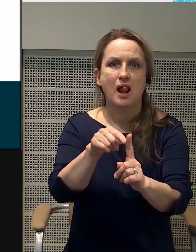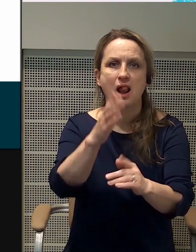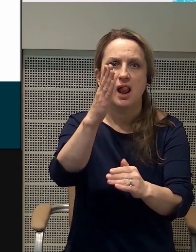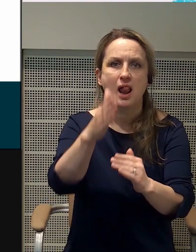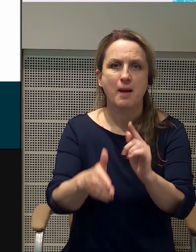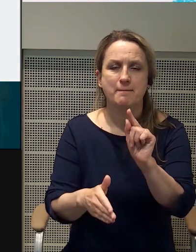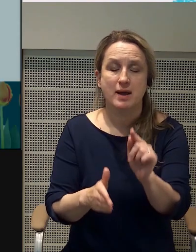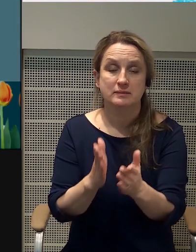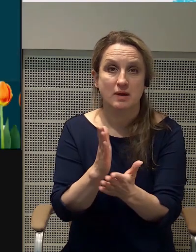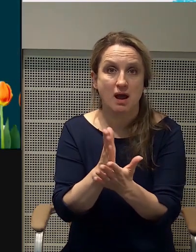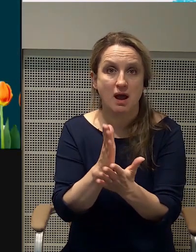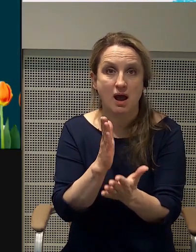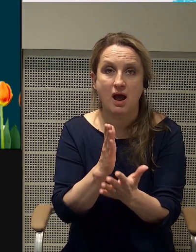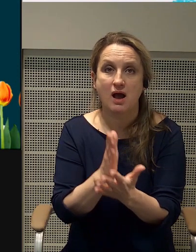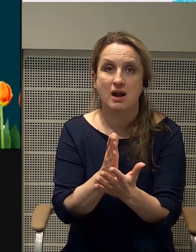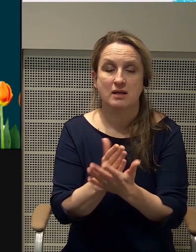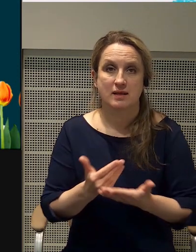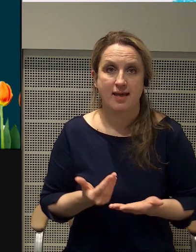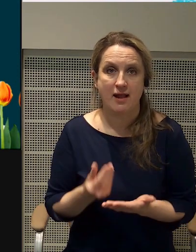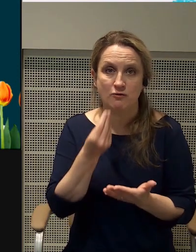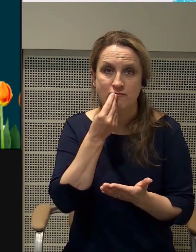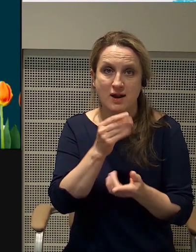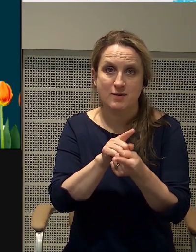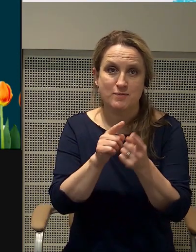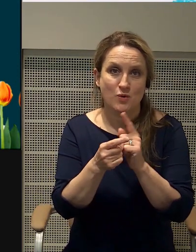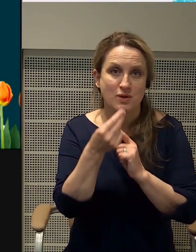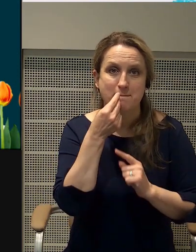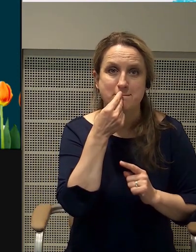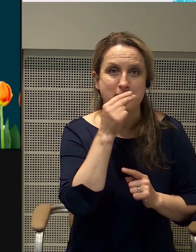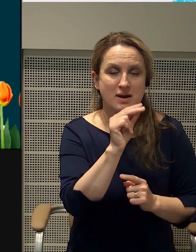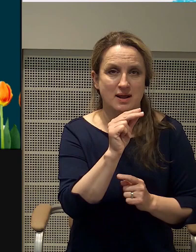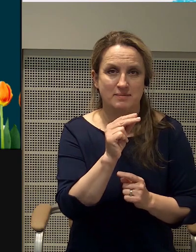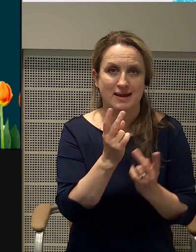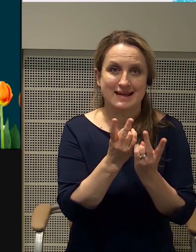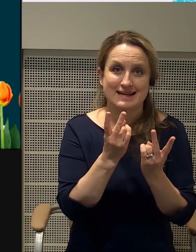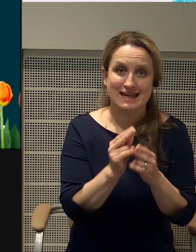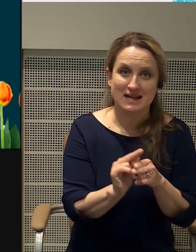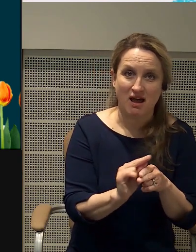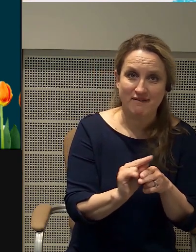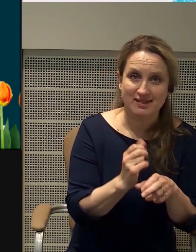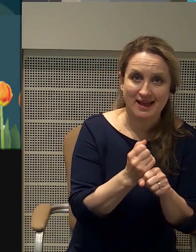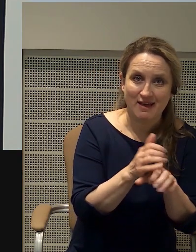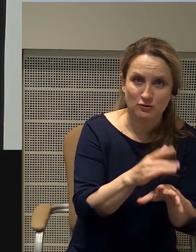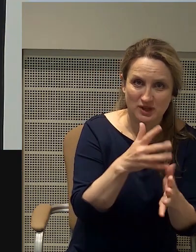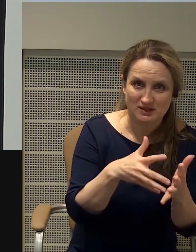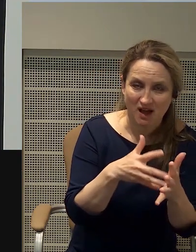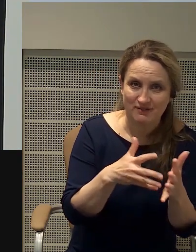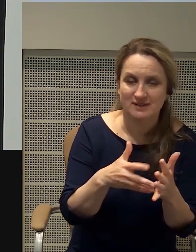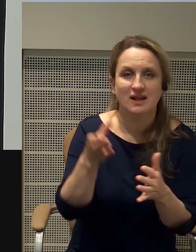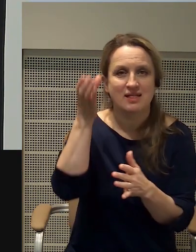parents and siblings. And I would like to thank all the patients and other professionals participating in our